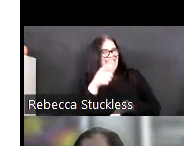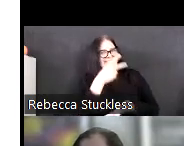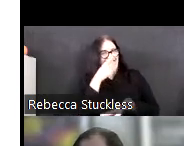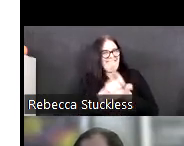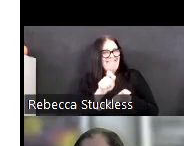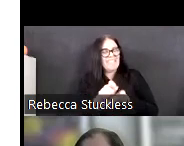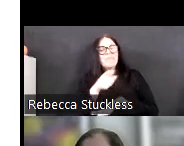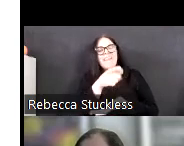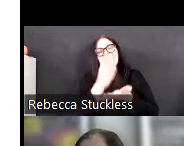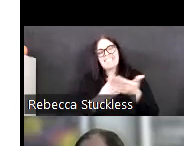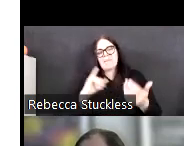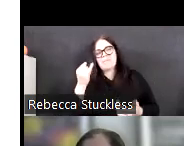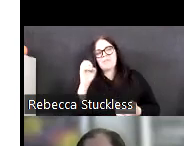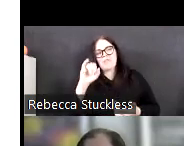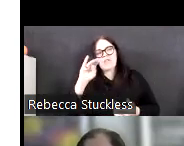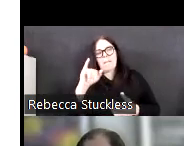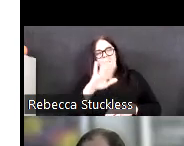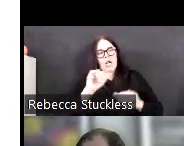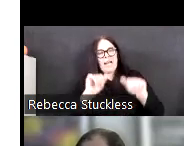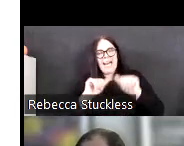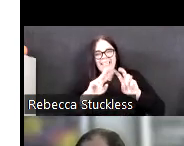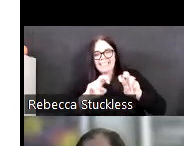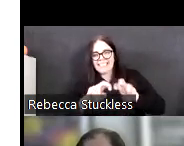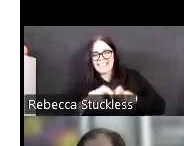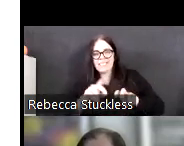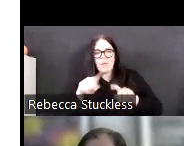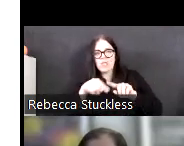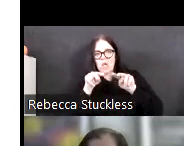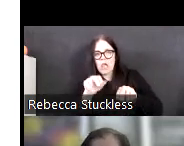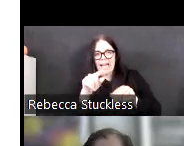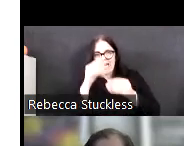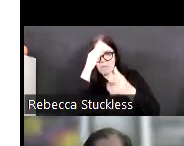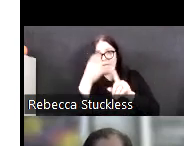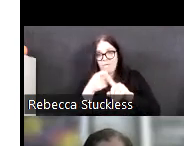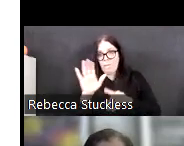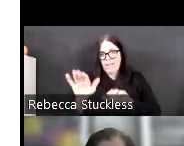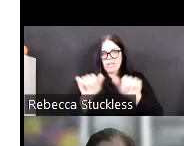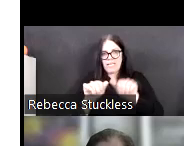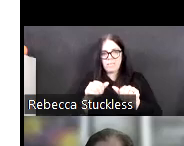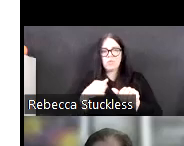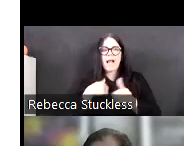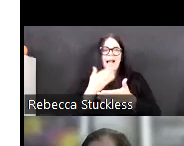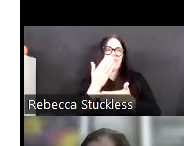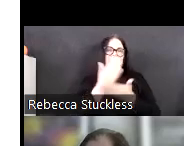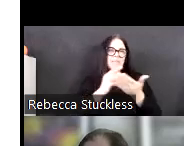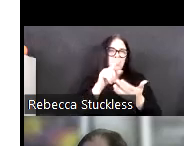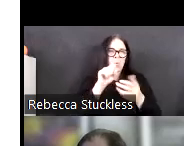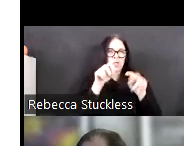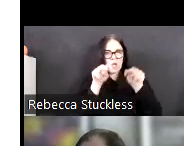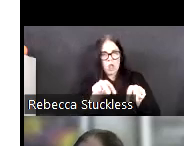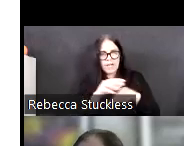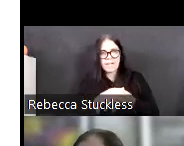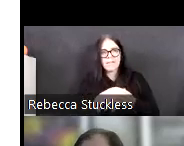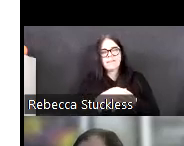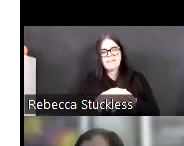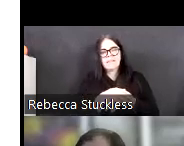that Jamie would do when she was looking at some of the information from someone's assessment. And so we have some tools that are looking at that.